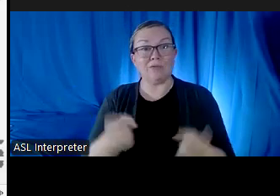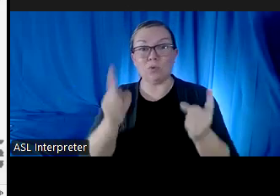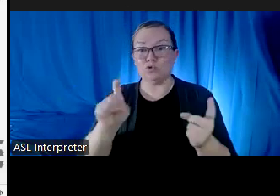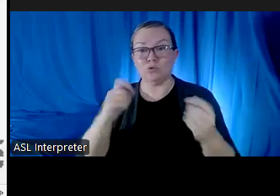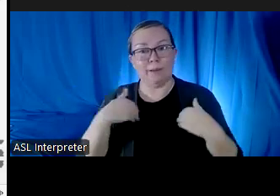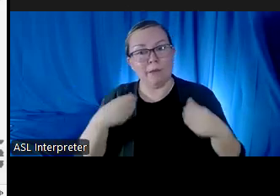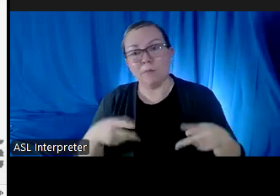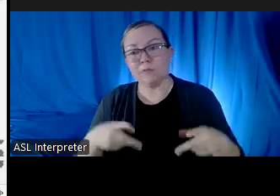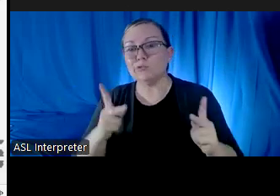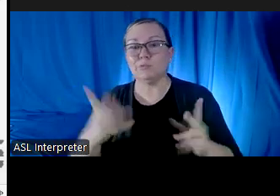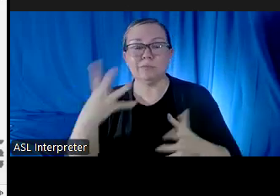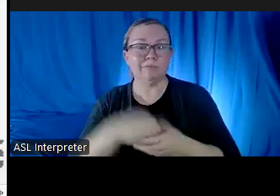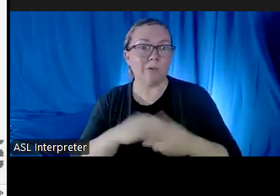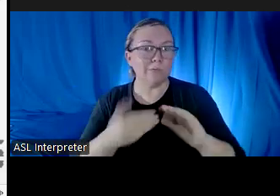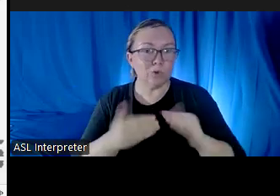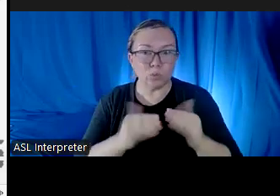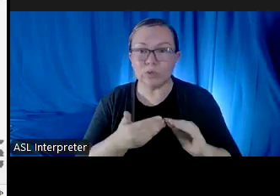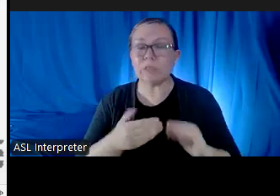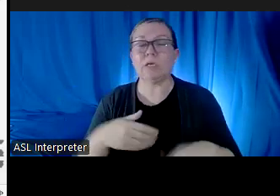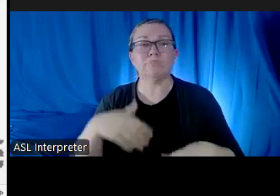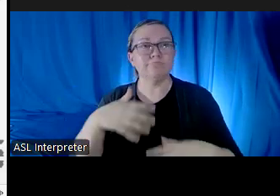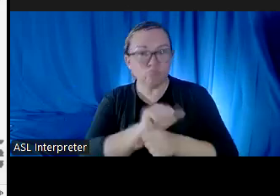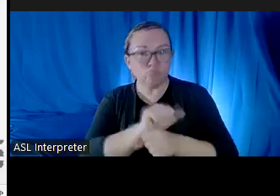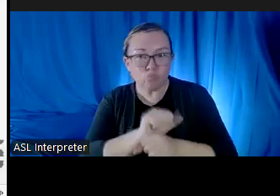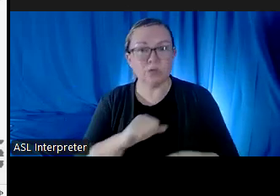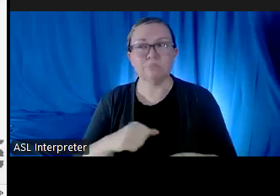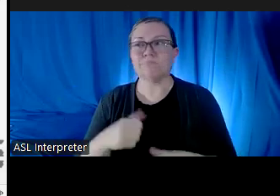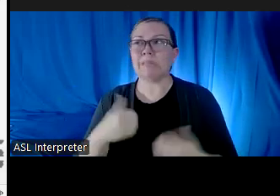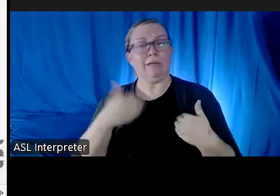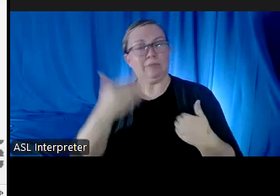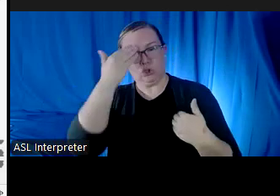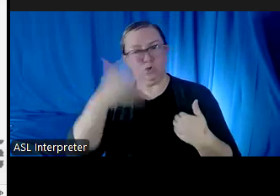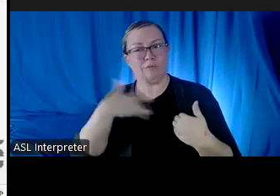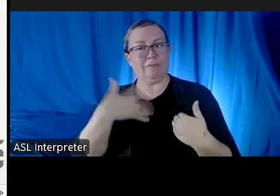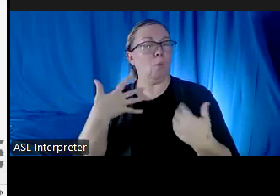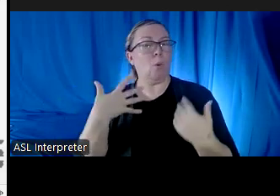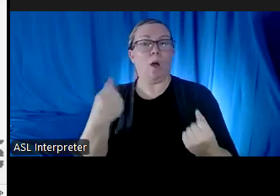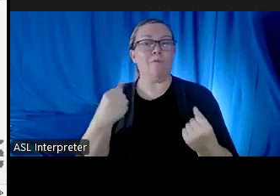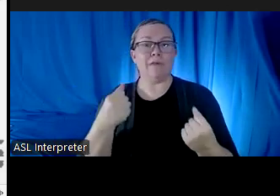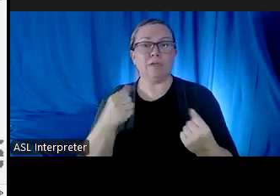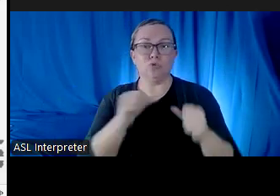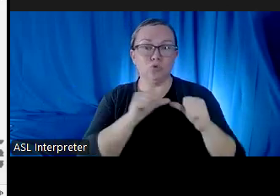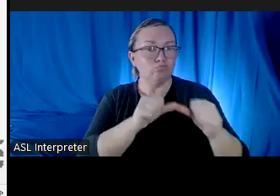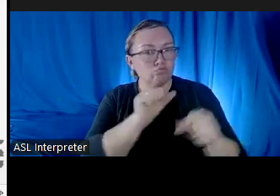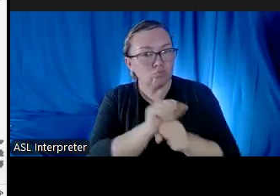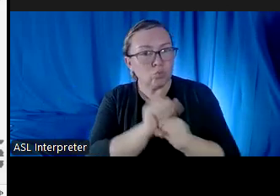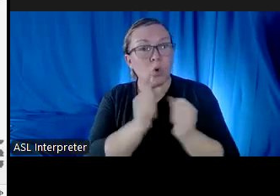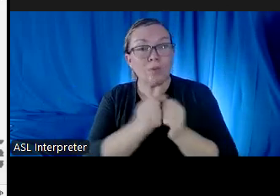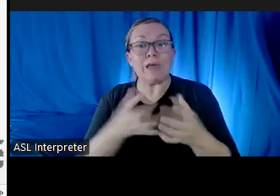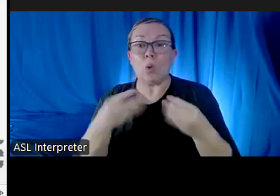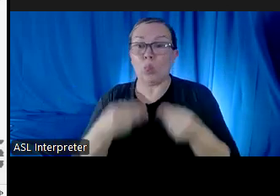be part of their community workforce and have the knowledge to feel confident to work without the fear of losing their benefits. We know